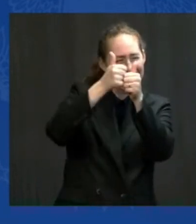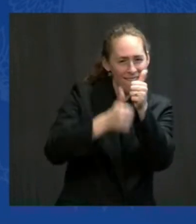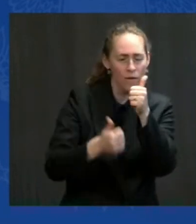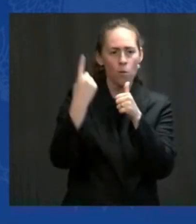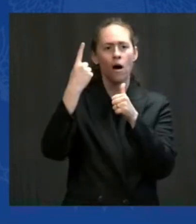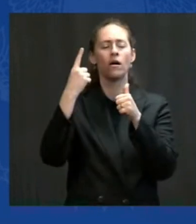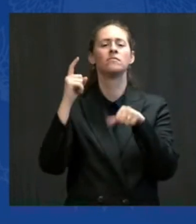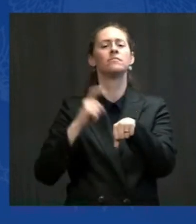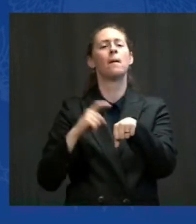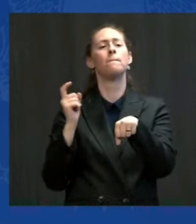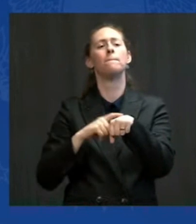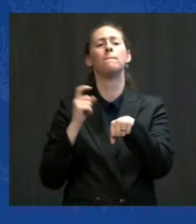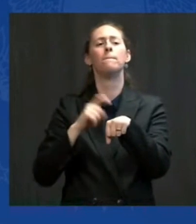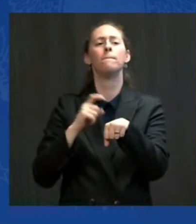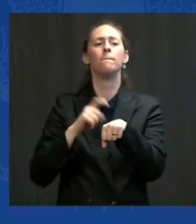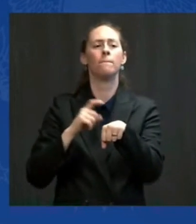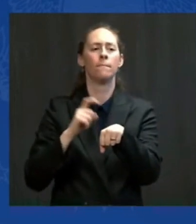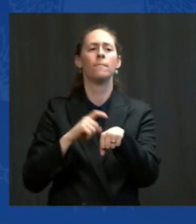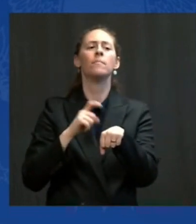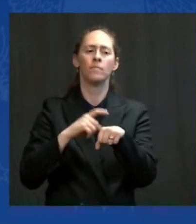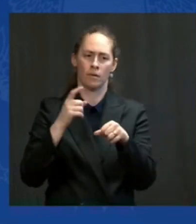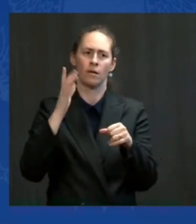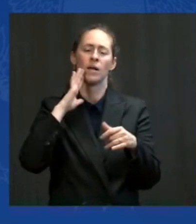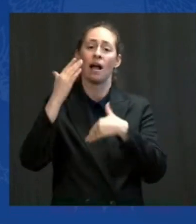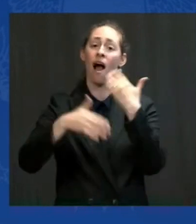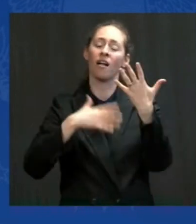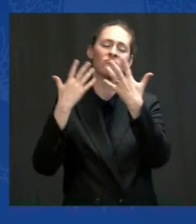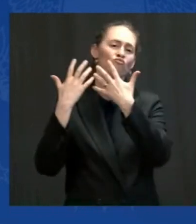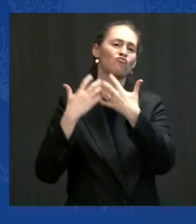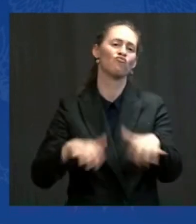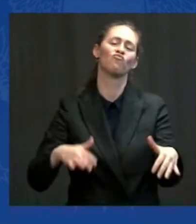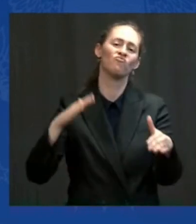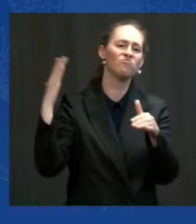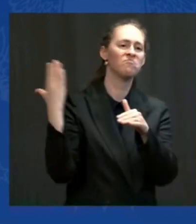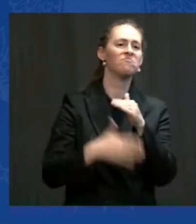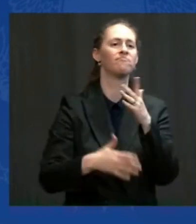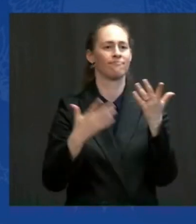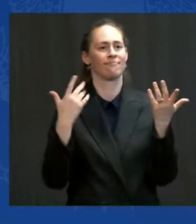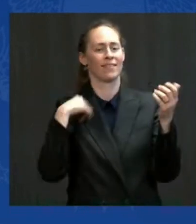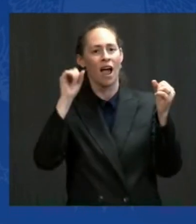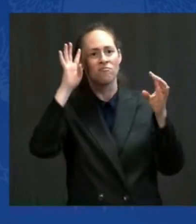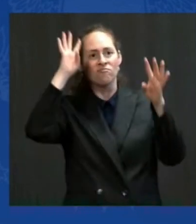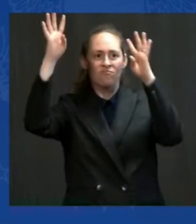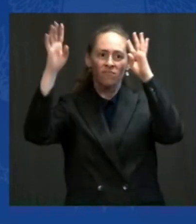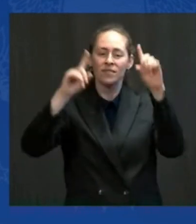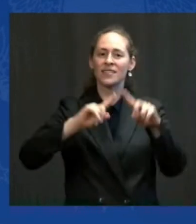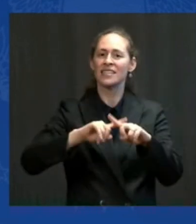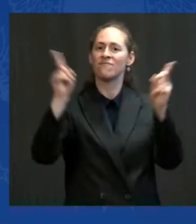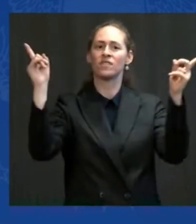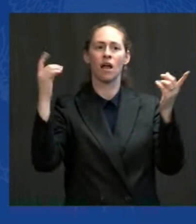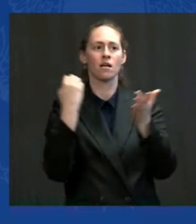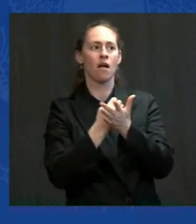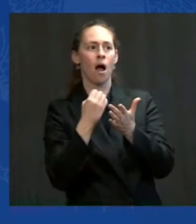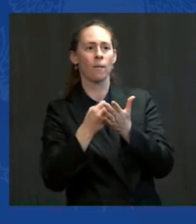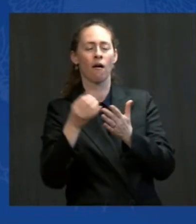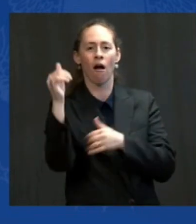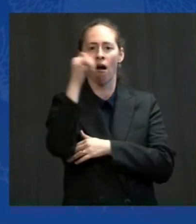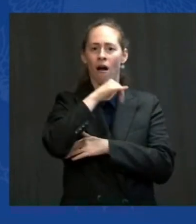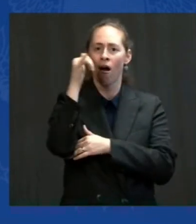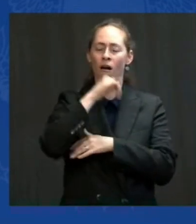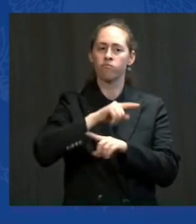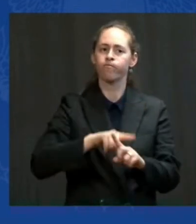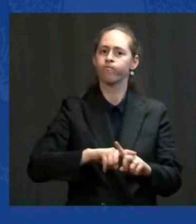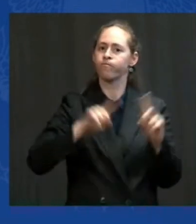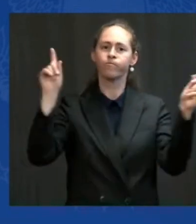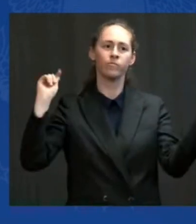the job, but we're going to get it done. We're going to reimagine what our economy and our future could be and show the